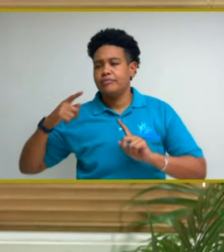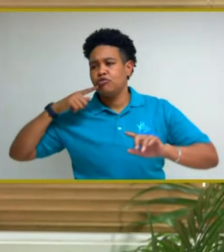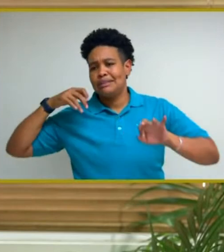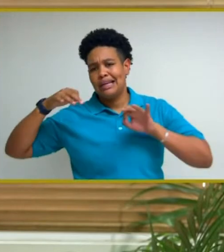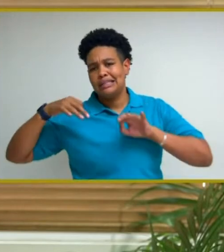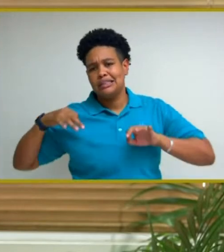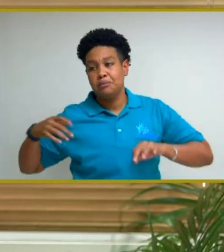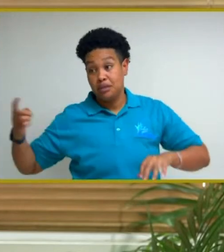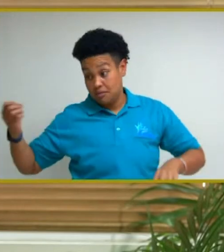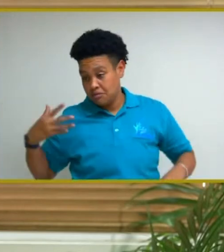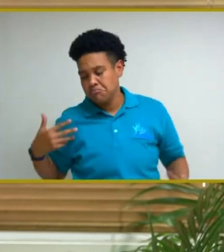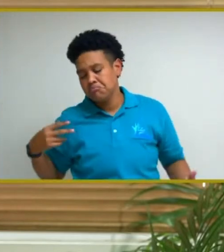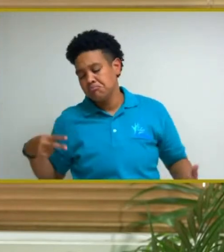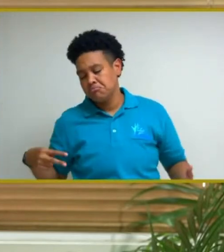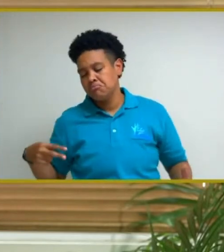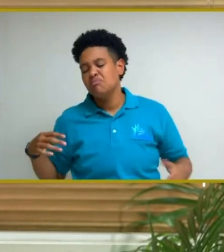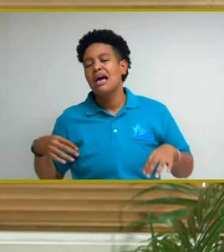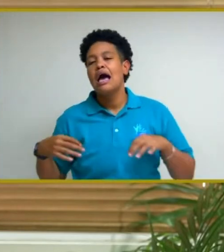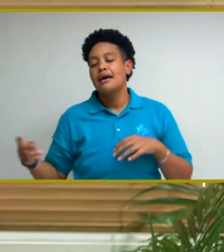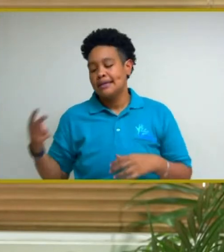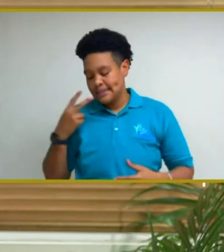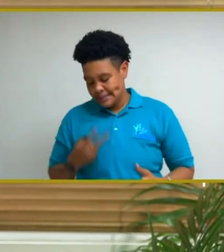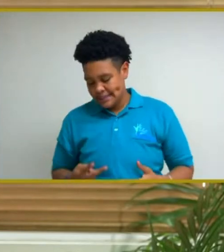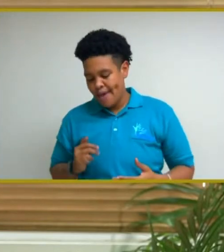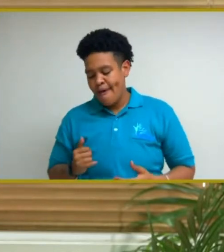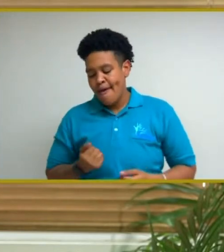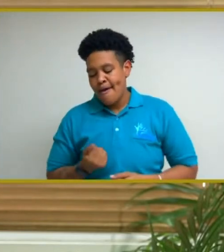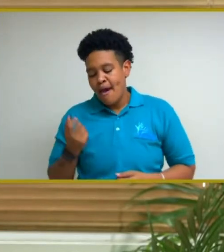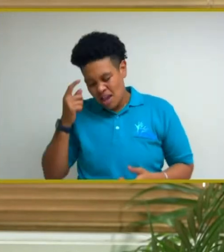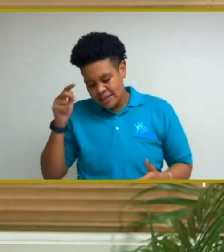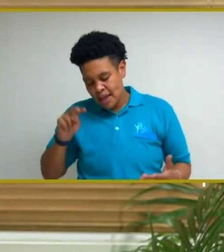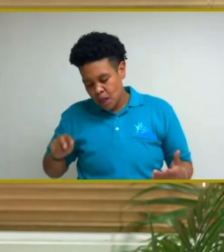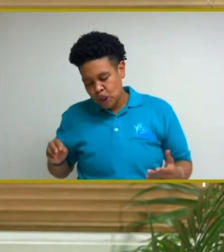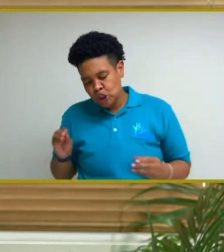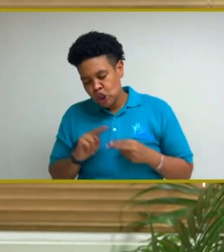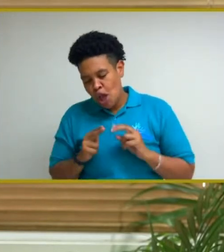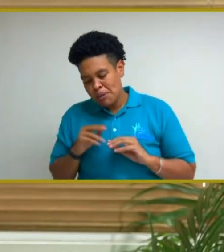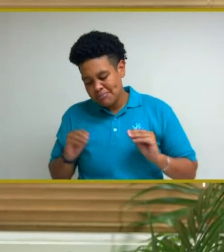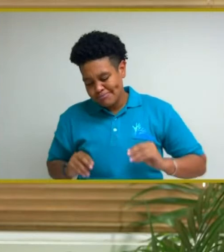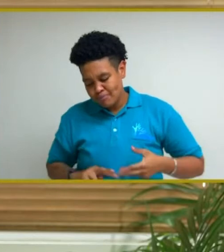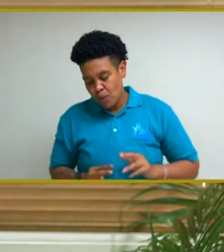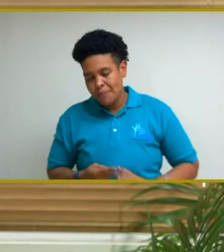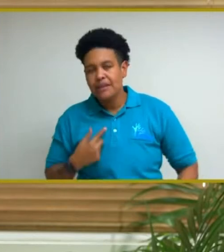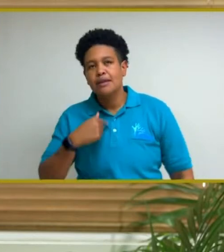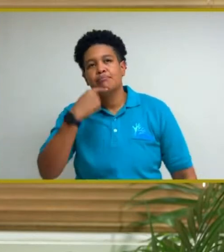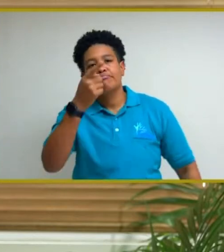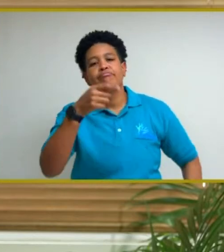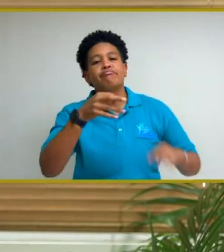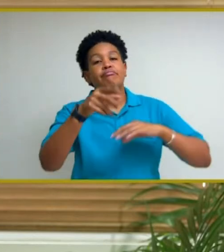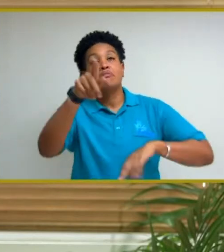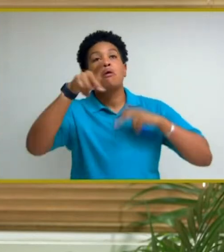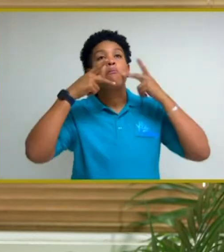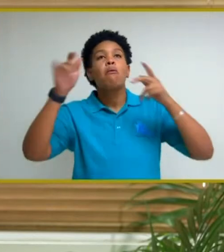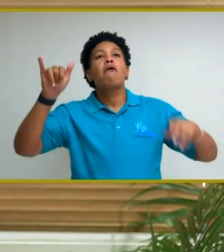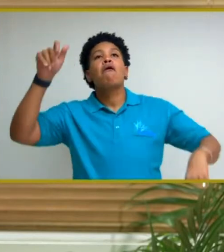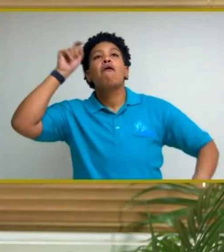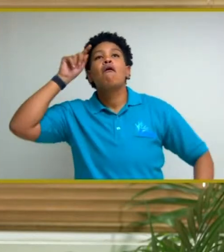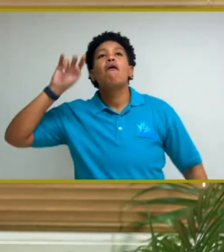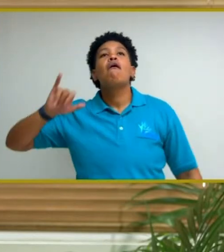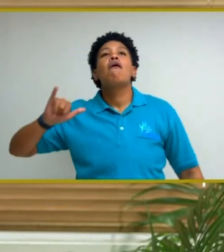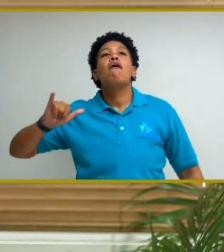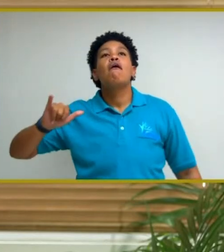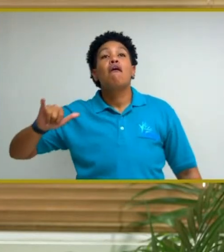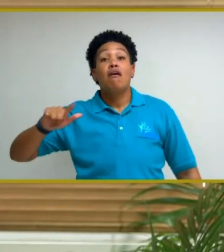explain. And you know, it is so important to the strategy and to the response. And frankly speaking, we have been able